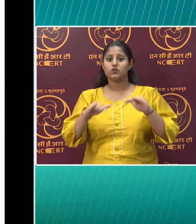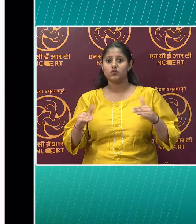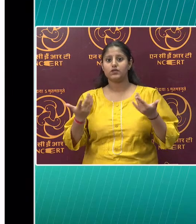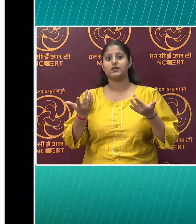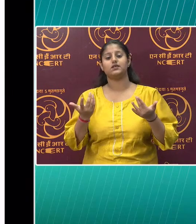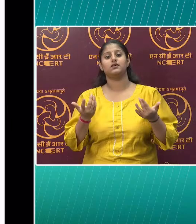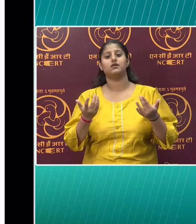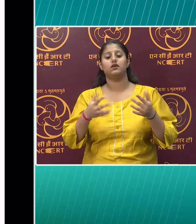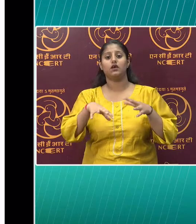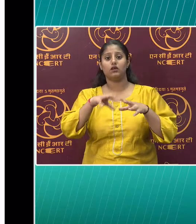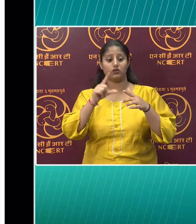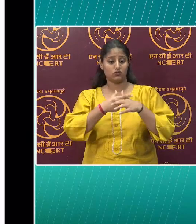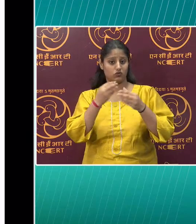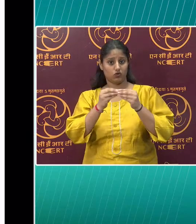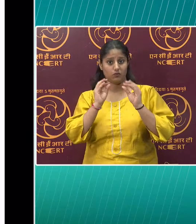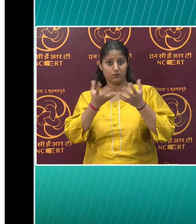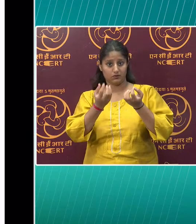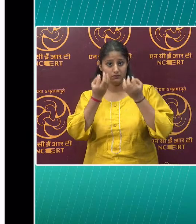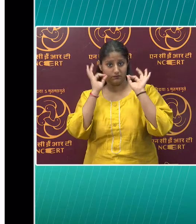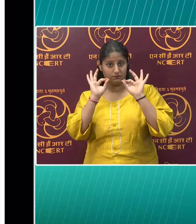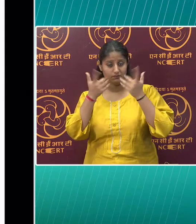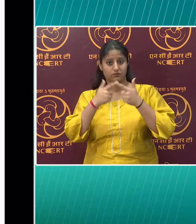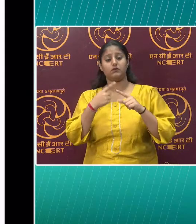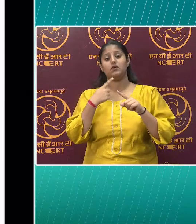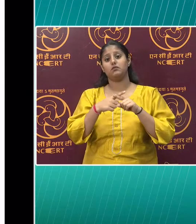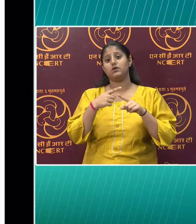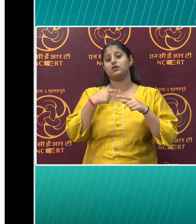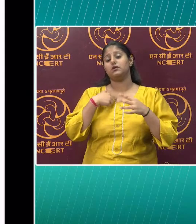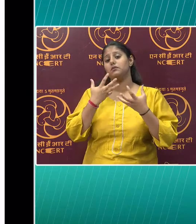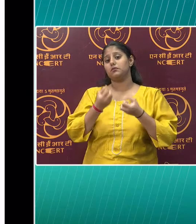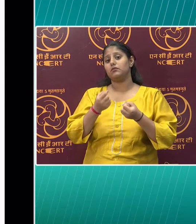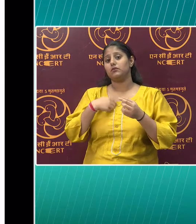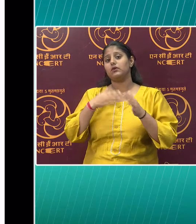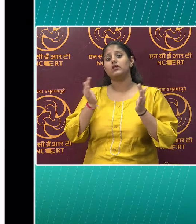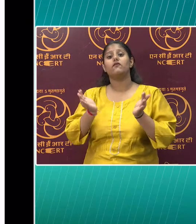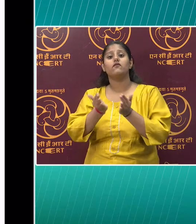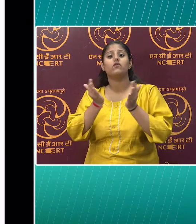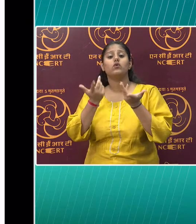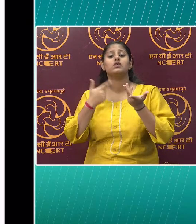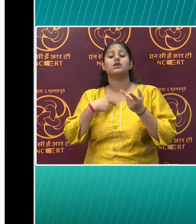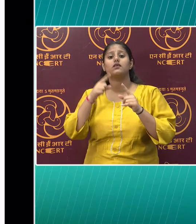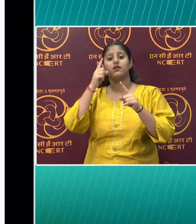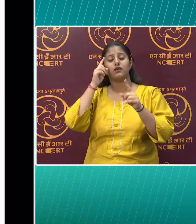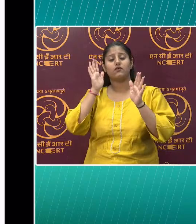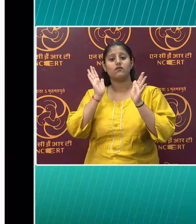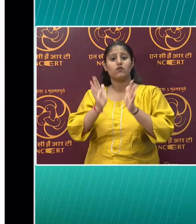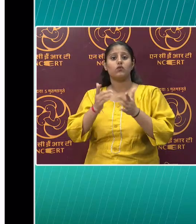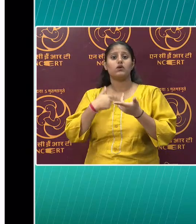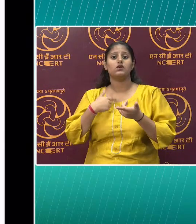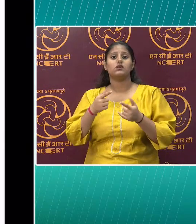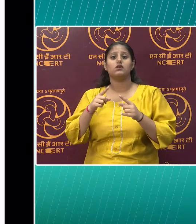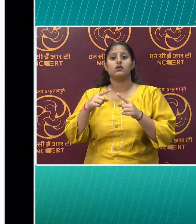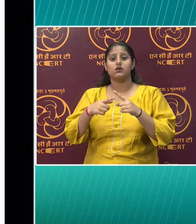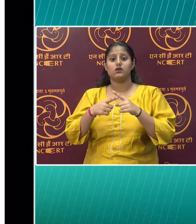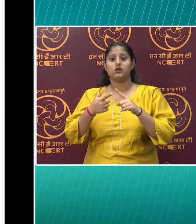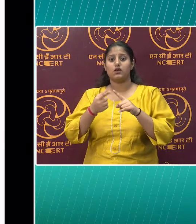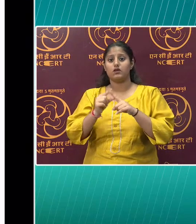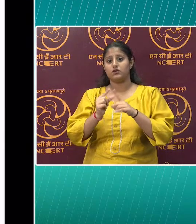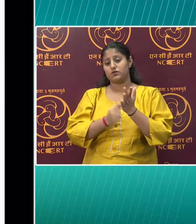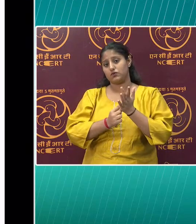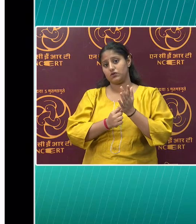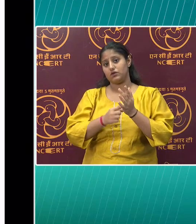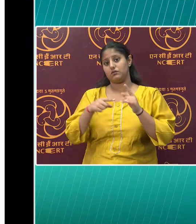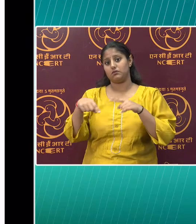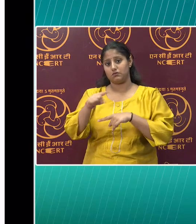to get good jobs. And that is why we need to also focus on future skills. And we have covered this